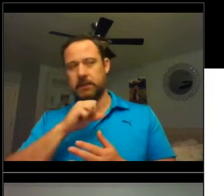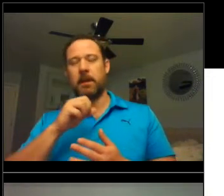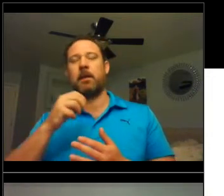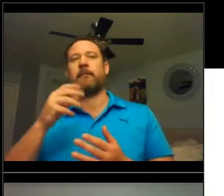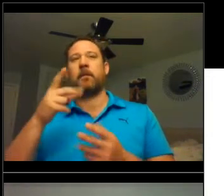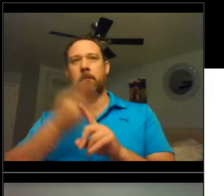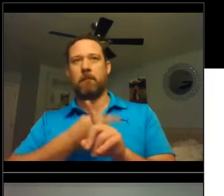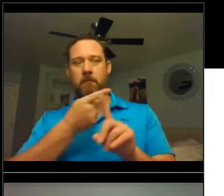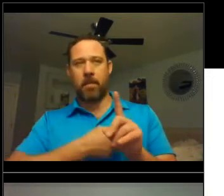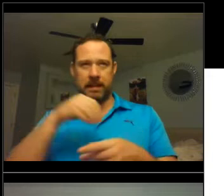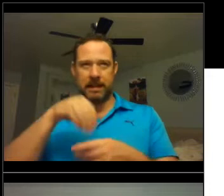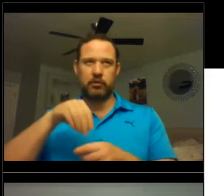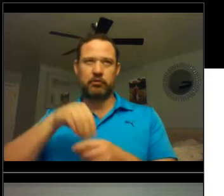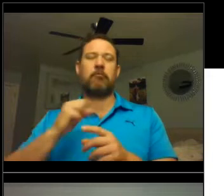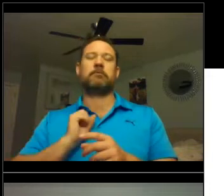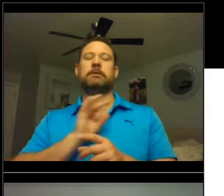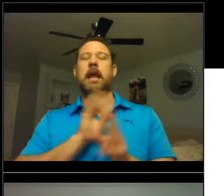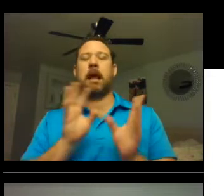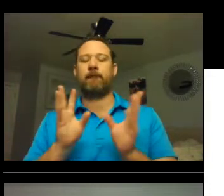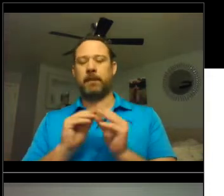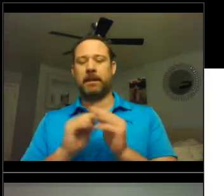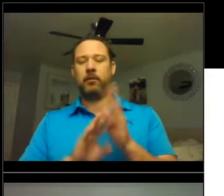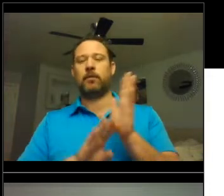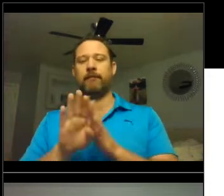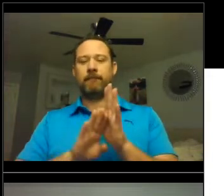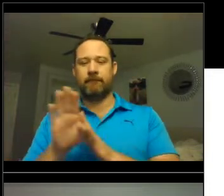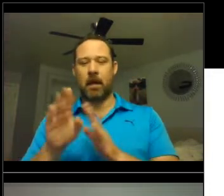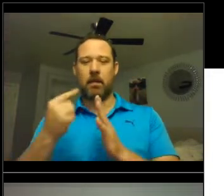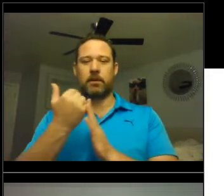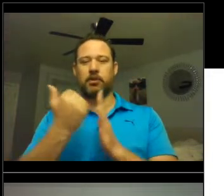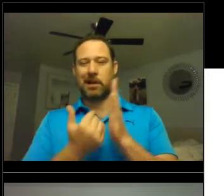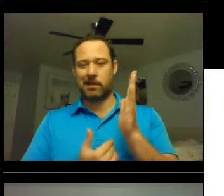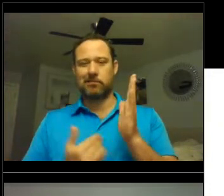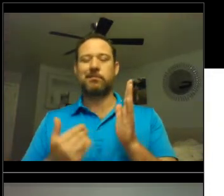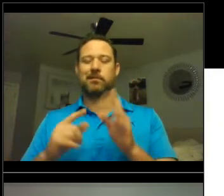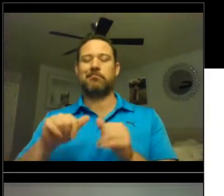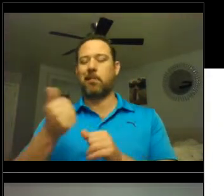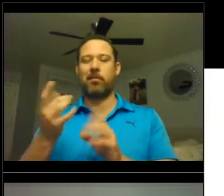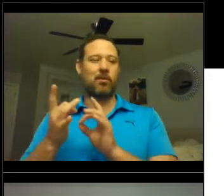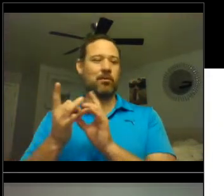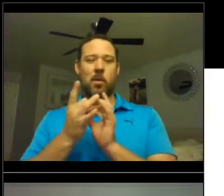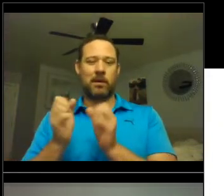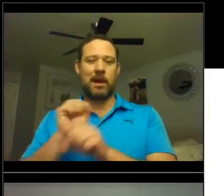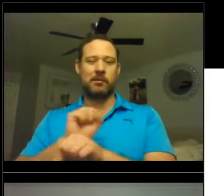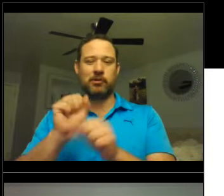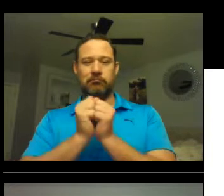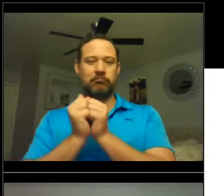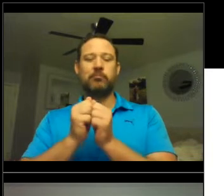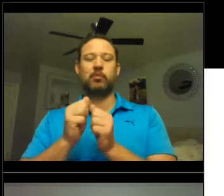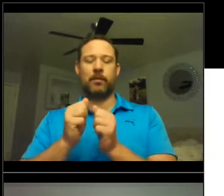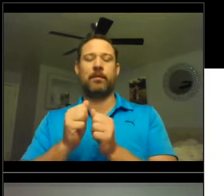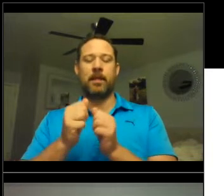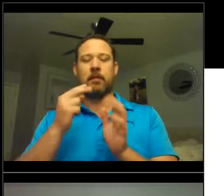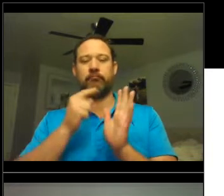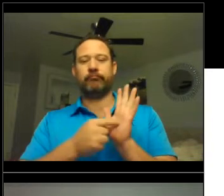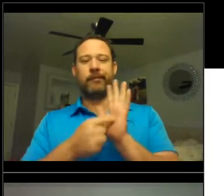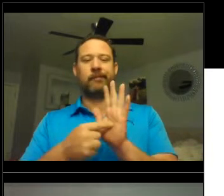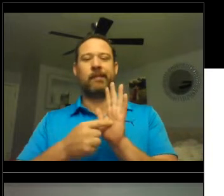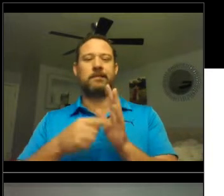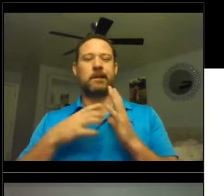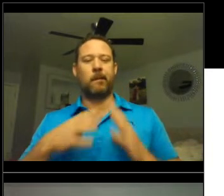staff meetings to develop meeting agendas and other coordination that reflects committee priorities. And